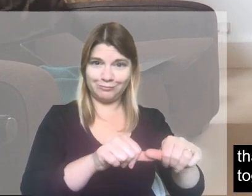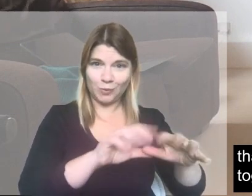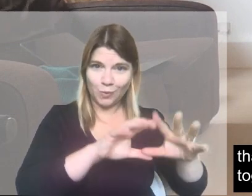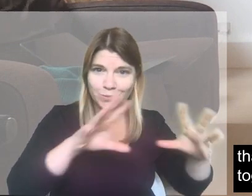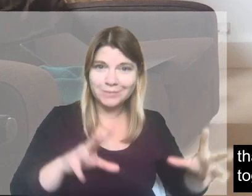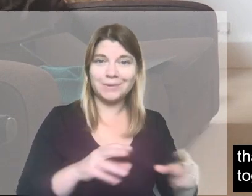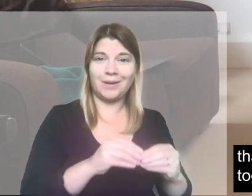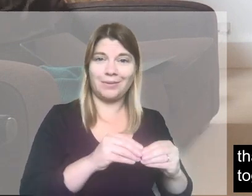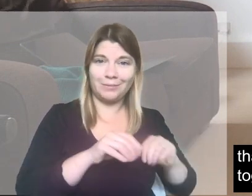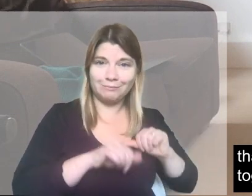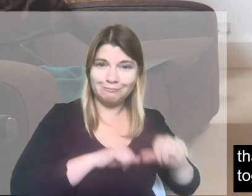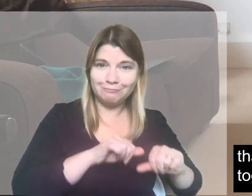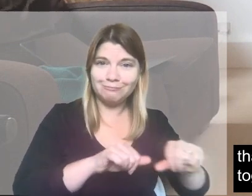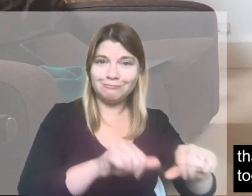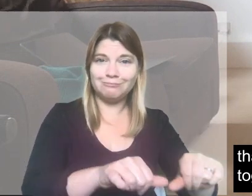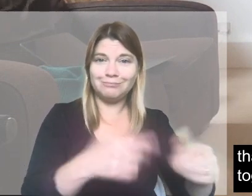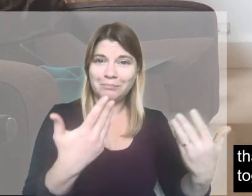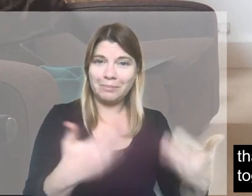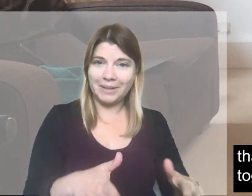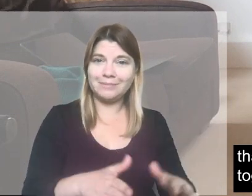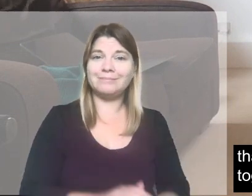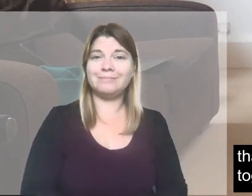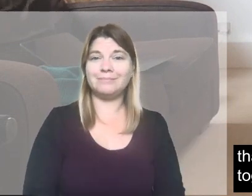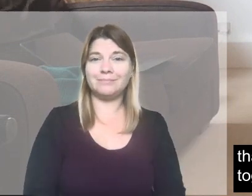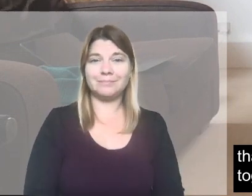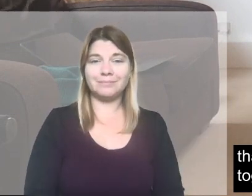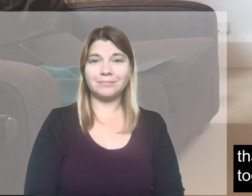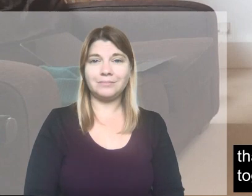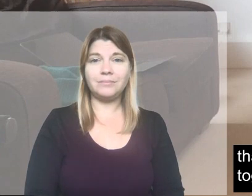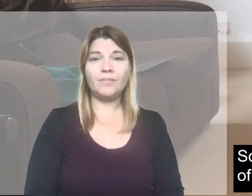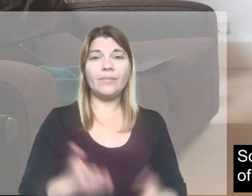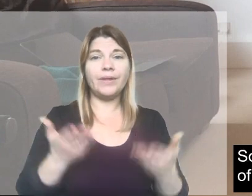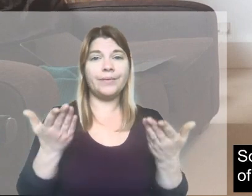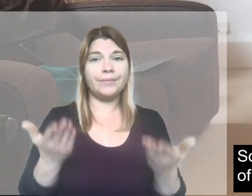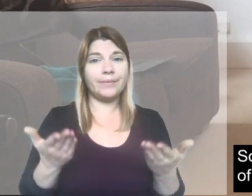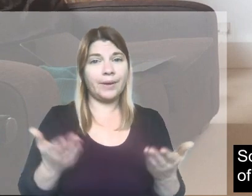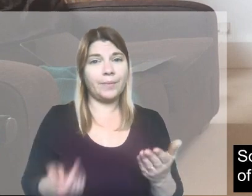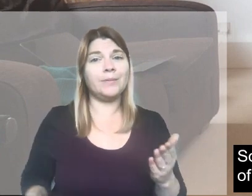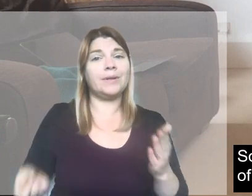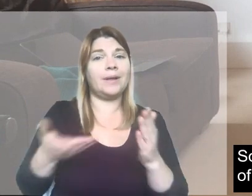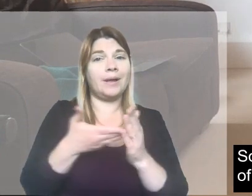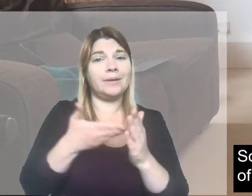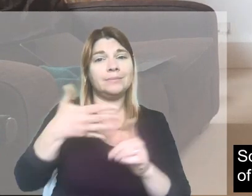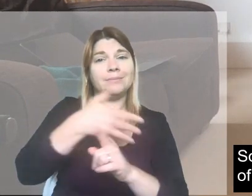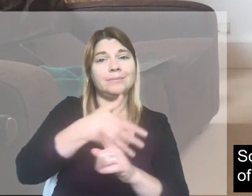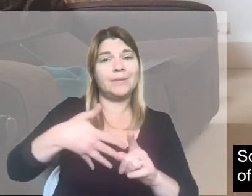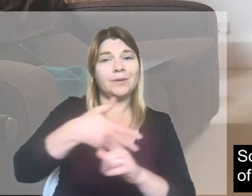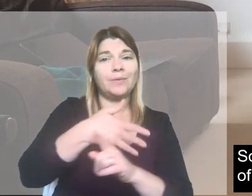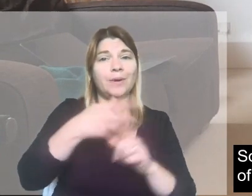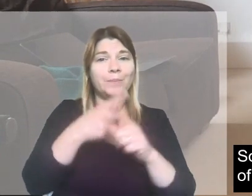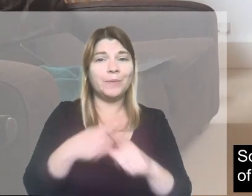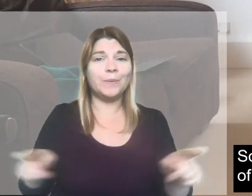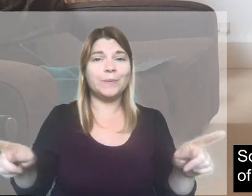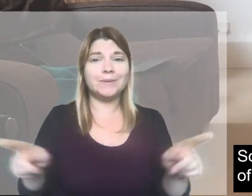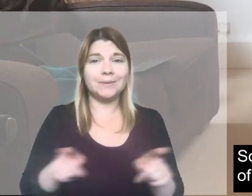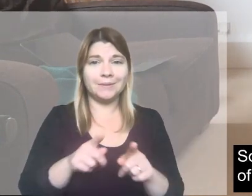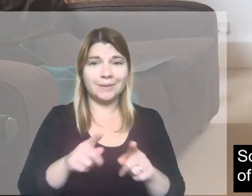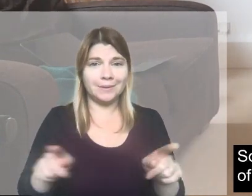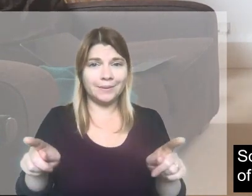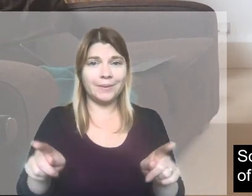of our actions put together into a little sequence now. So I'm now going to play you a little bit of music.